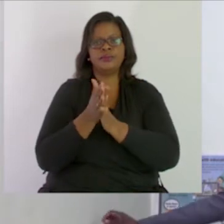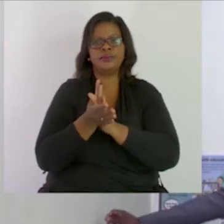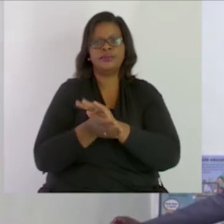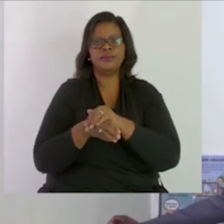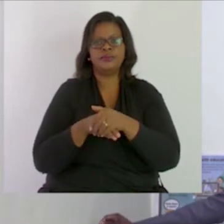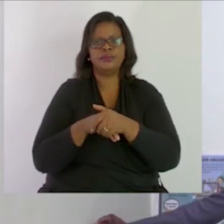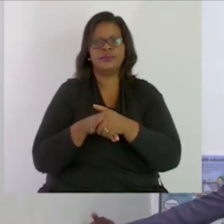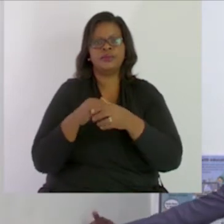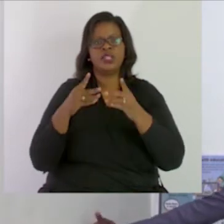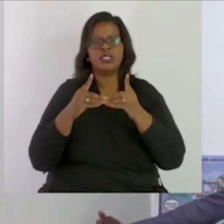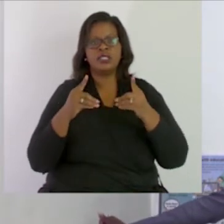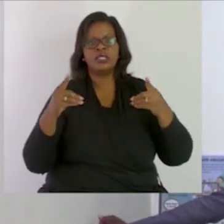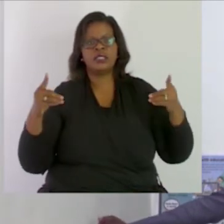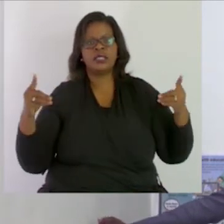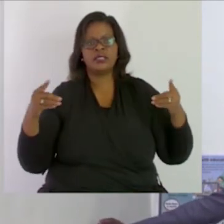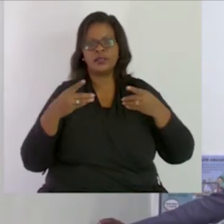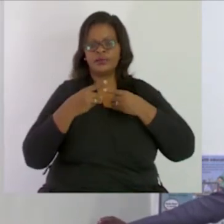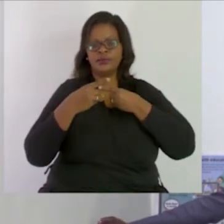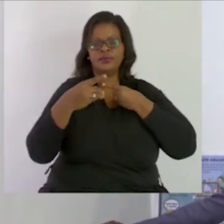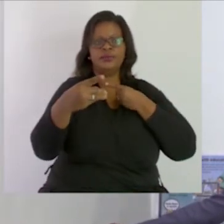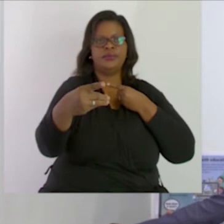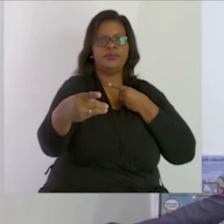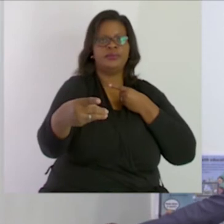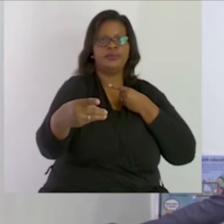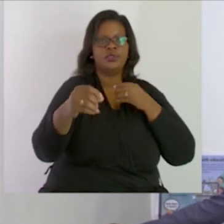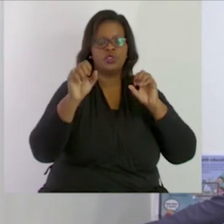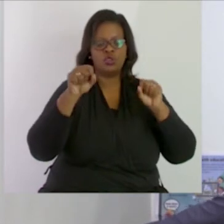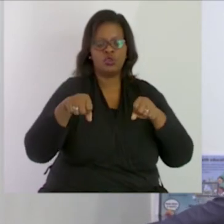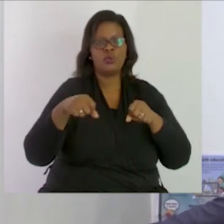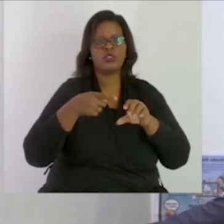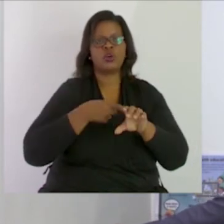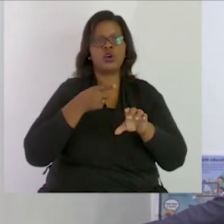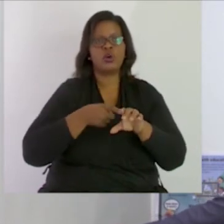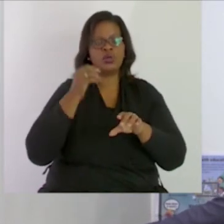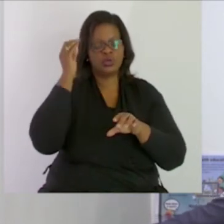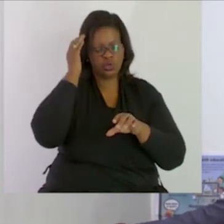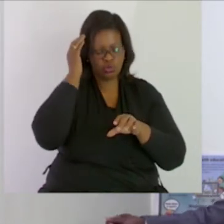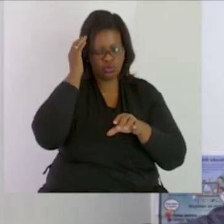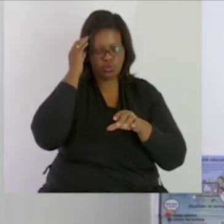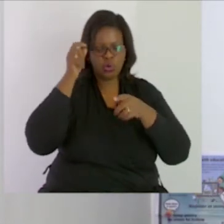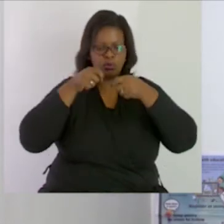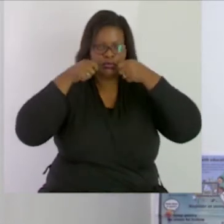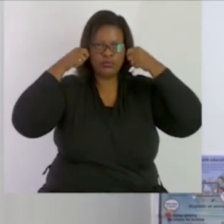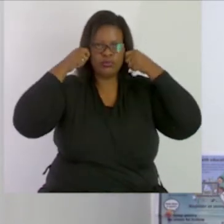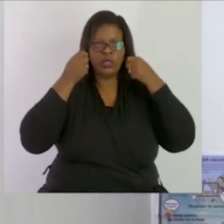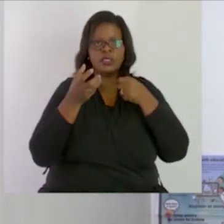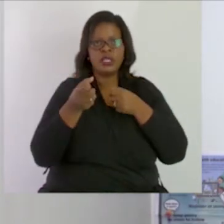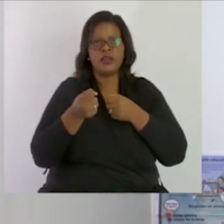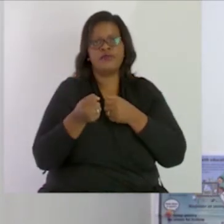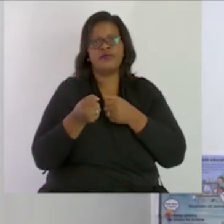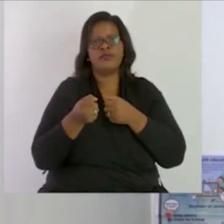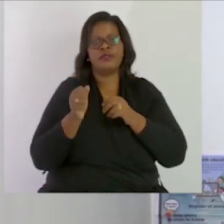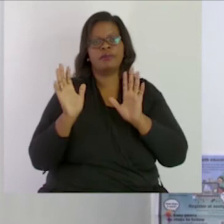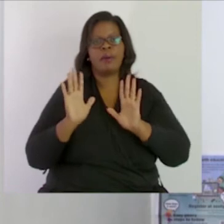Let us maintain social distance. We are supposed to always put on our masks. Till next time,